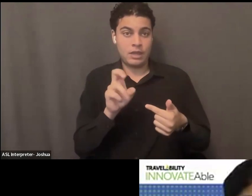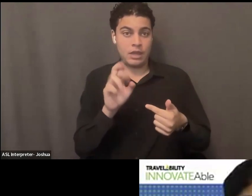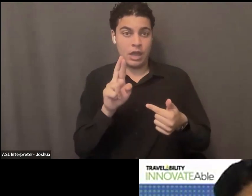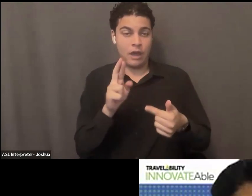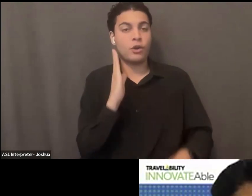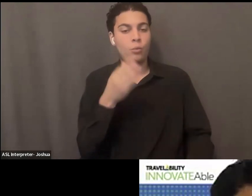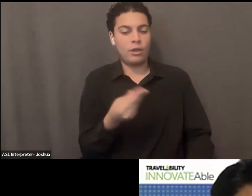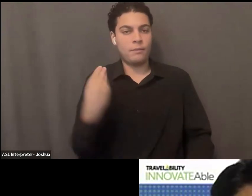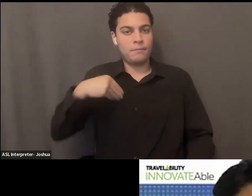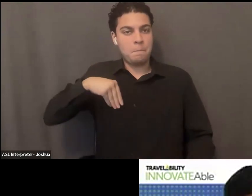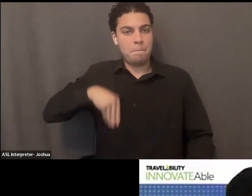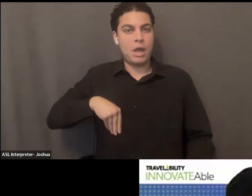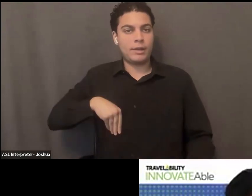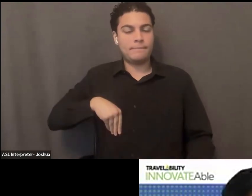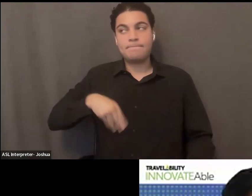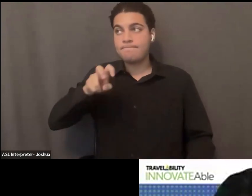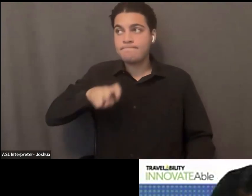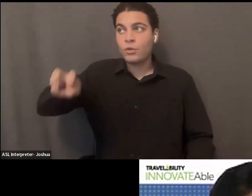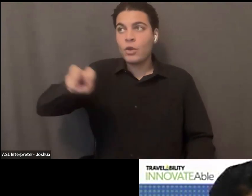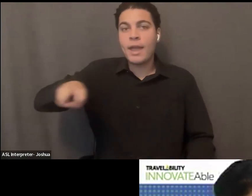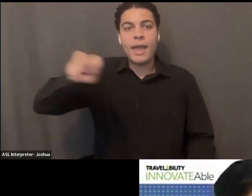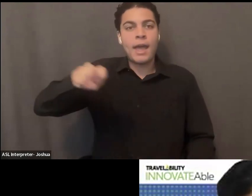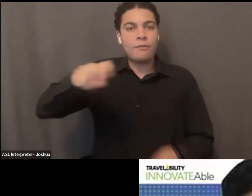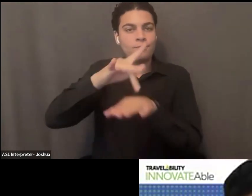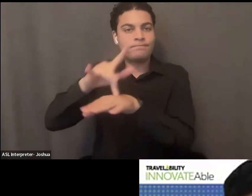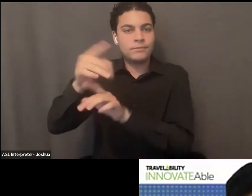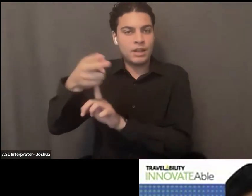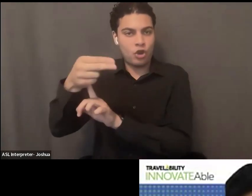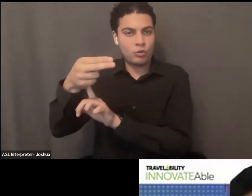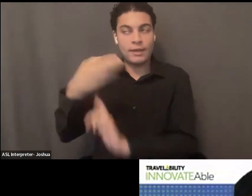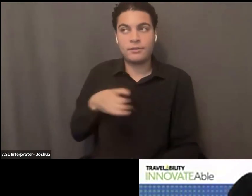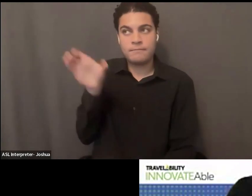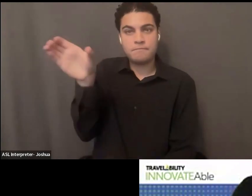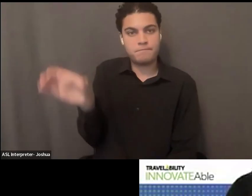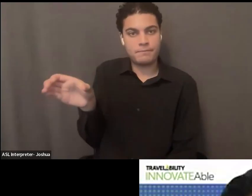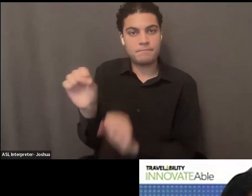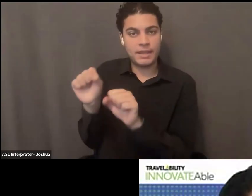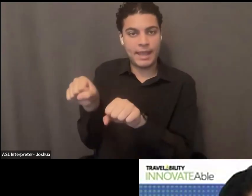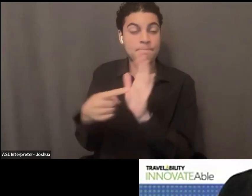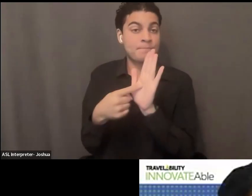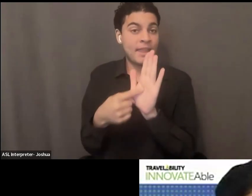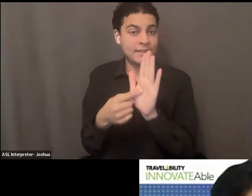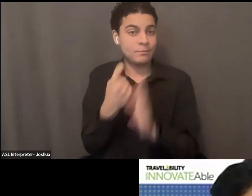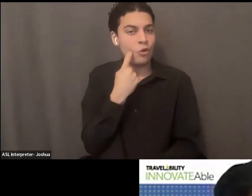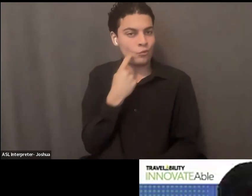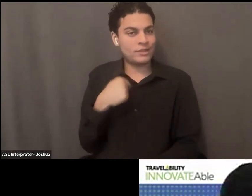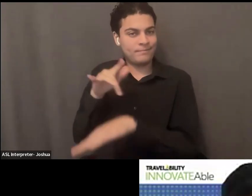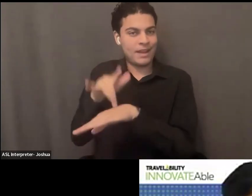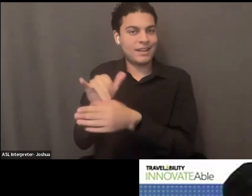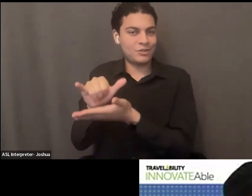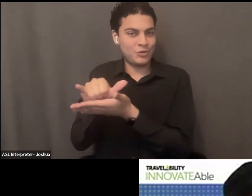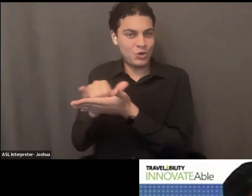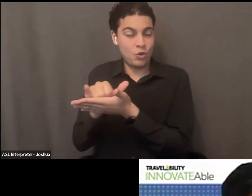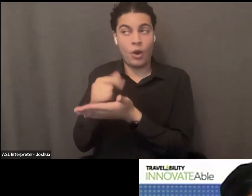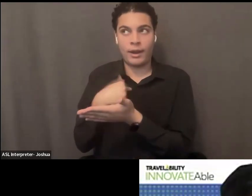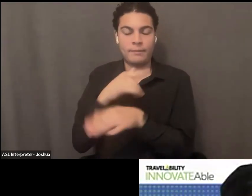the past 3 weeks, I was in New York for the state of New York, which is our customer. And so I was actually on the road and switching hotels every day.